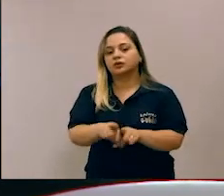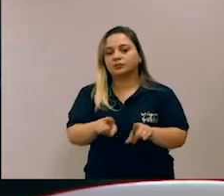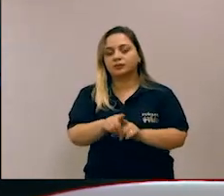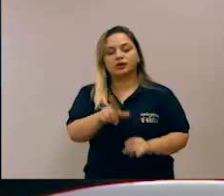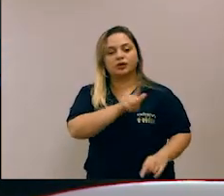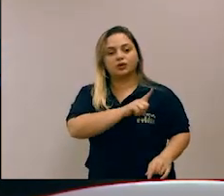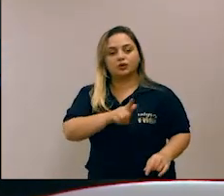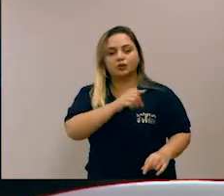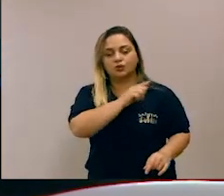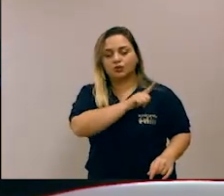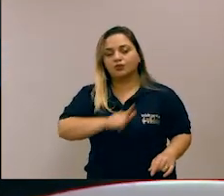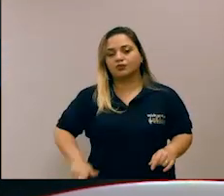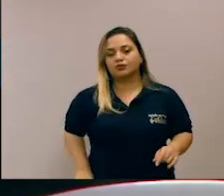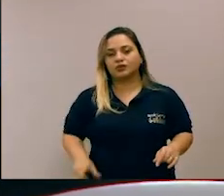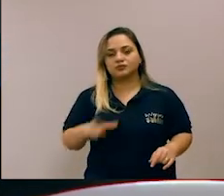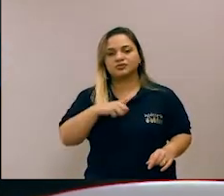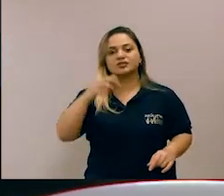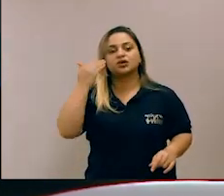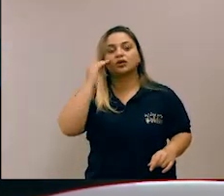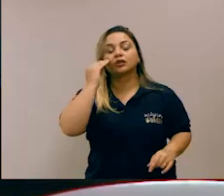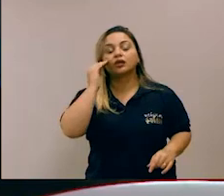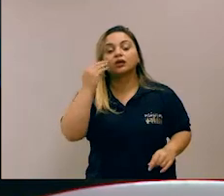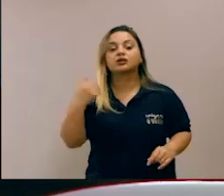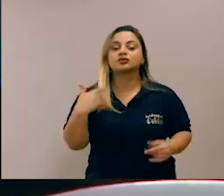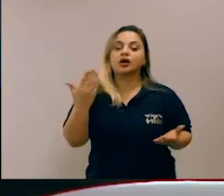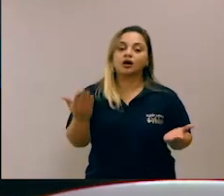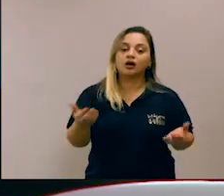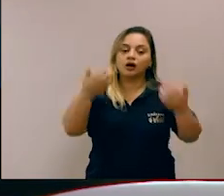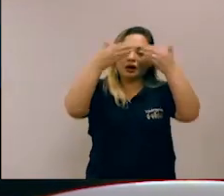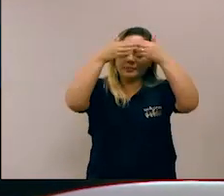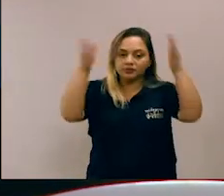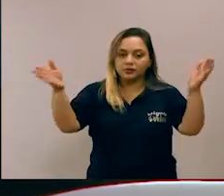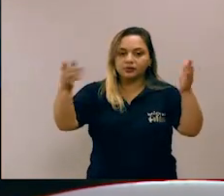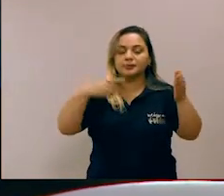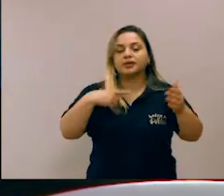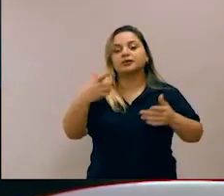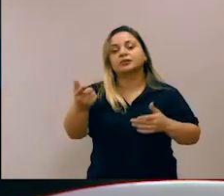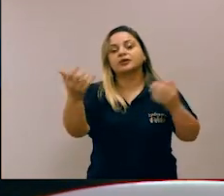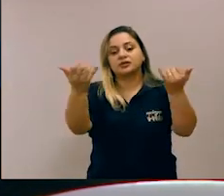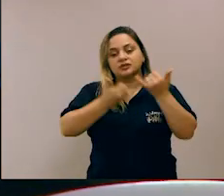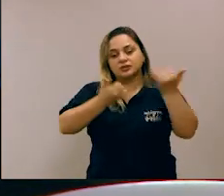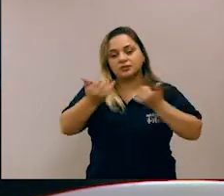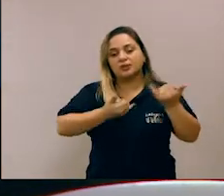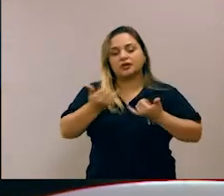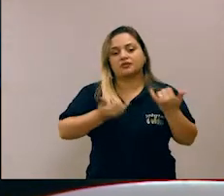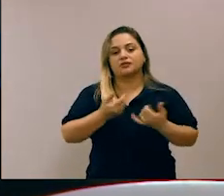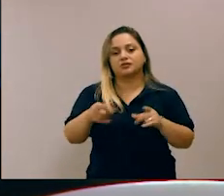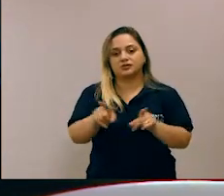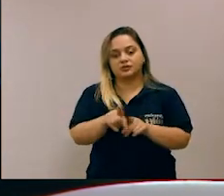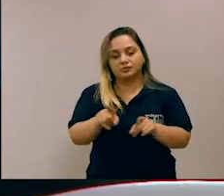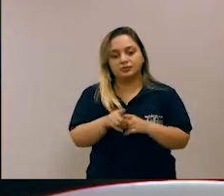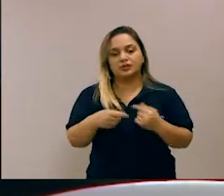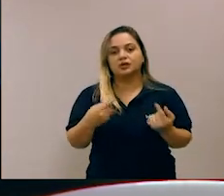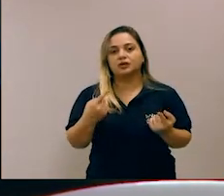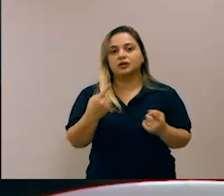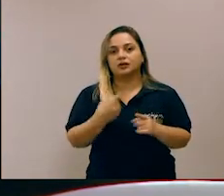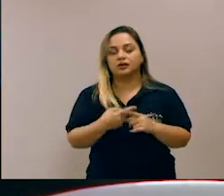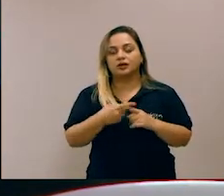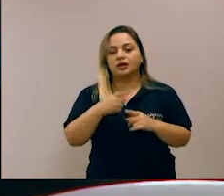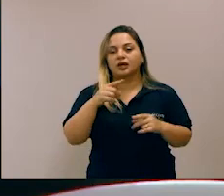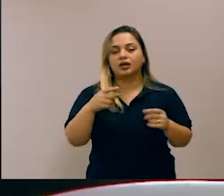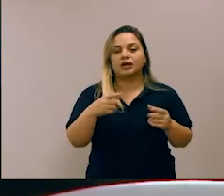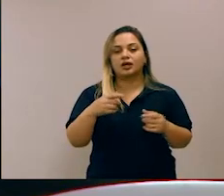be understandable, to be transparent, and to be perceived by the common citizen as something that adds value to